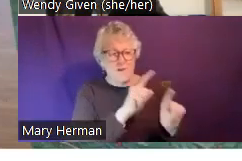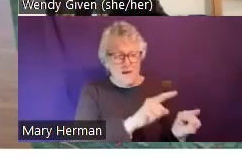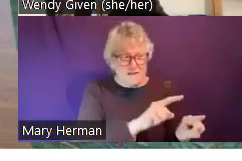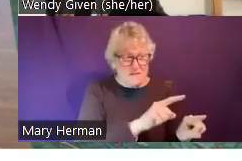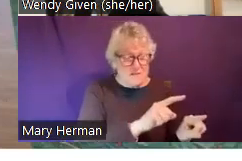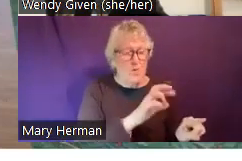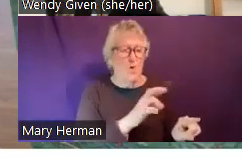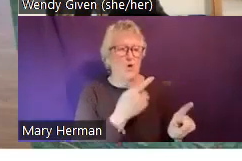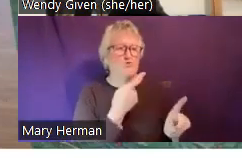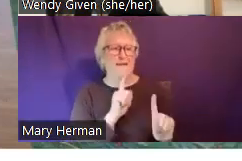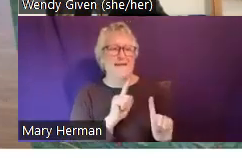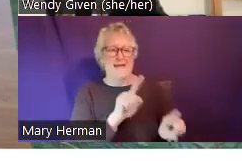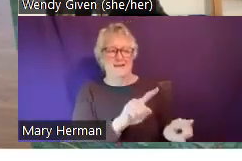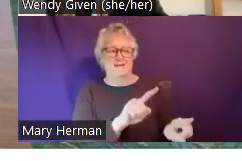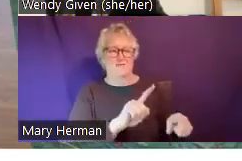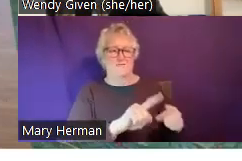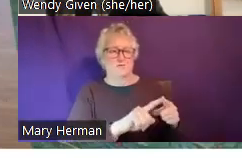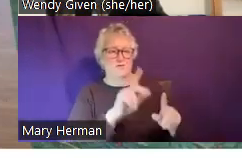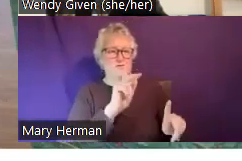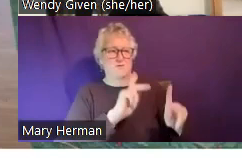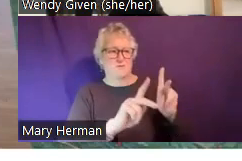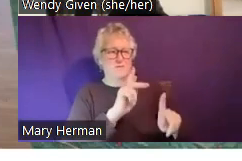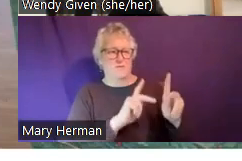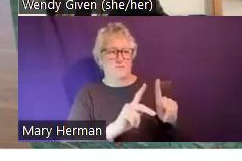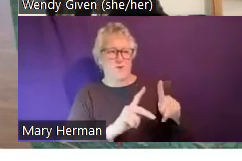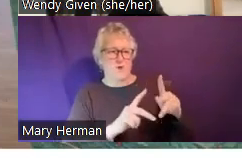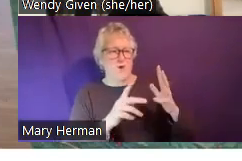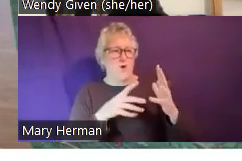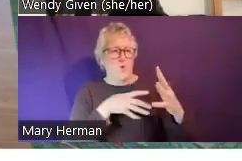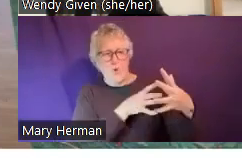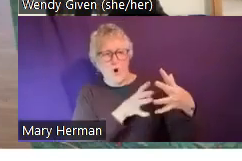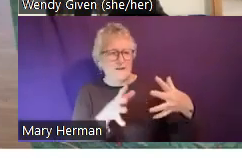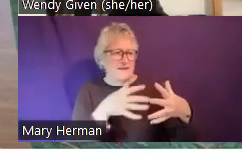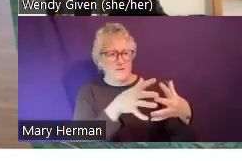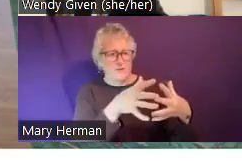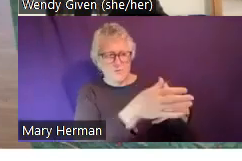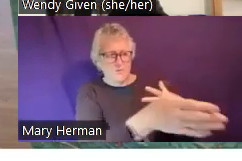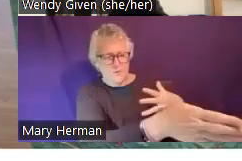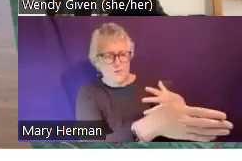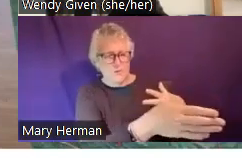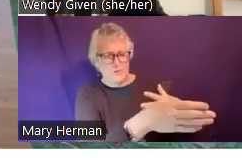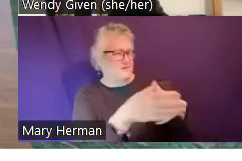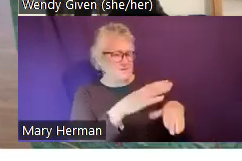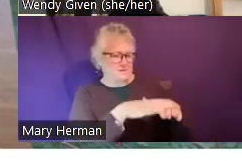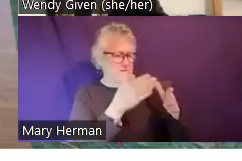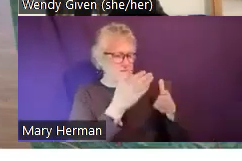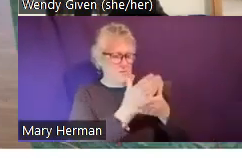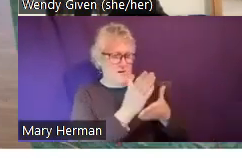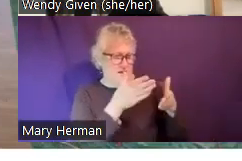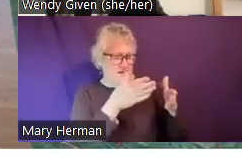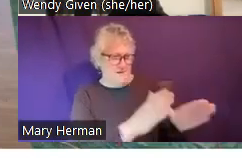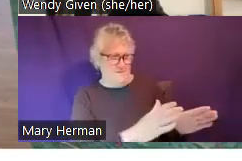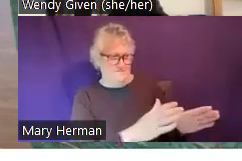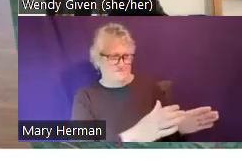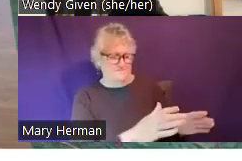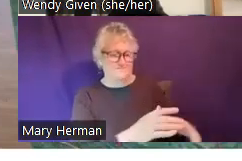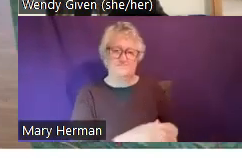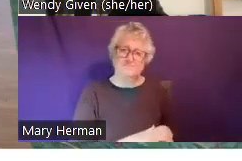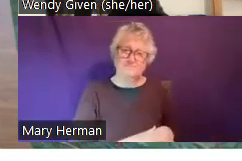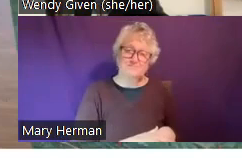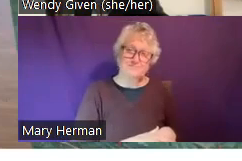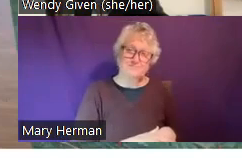changes in light and or interactive responsive in some way? I think that's in the realm of